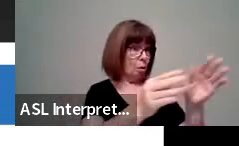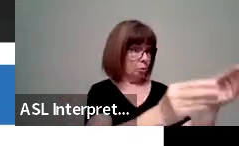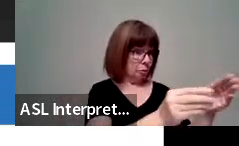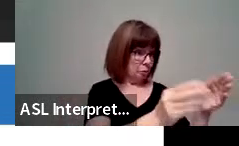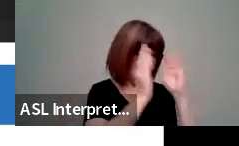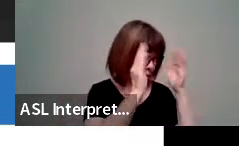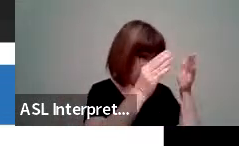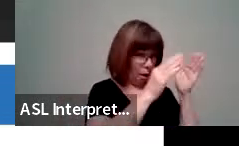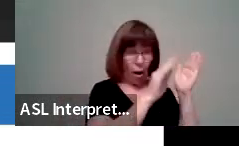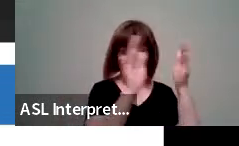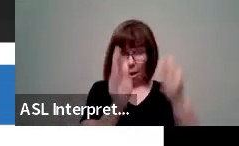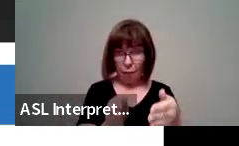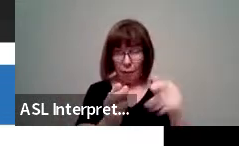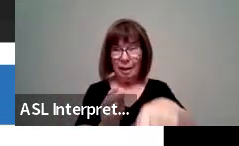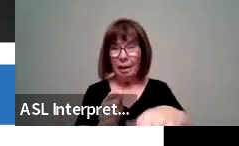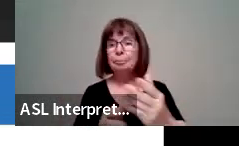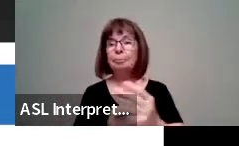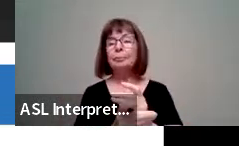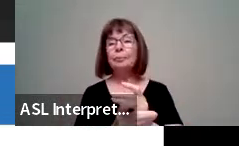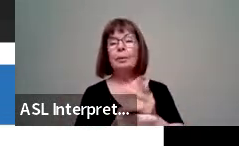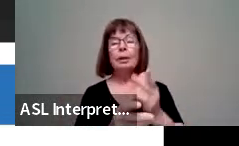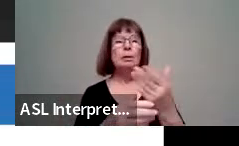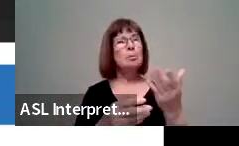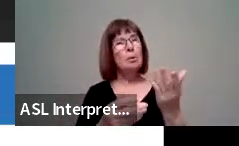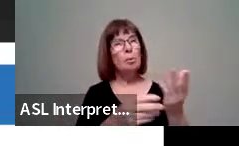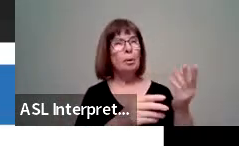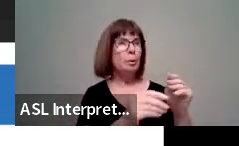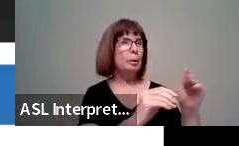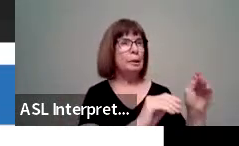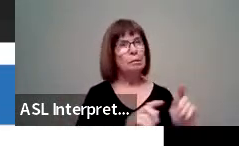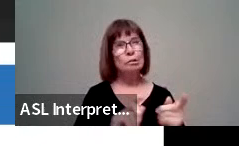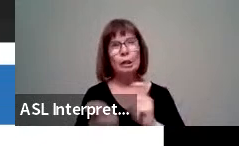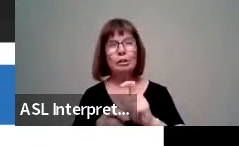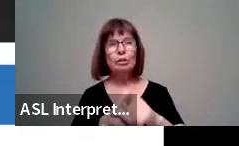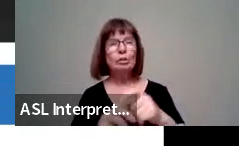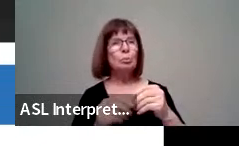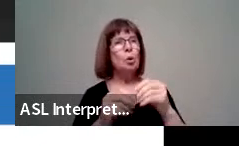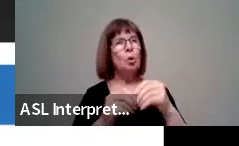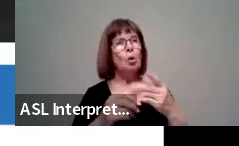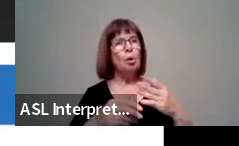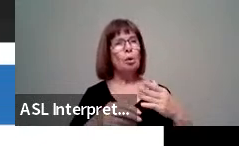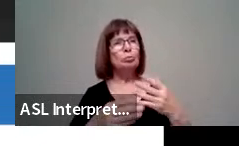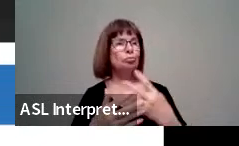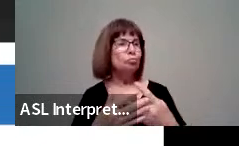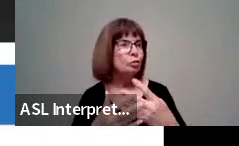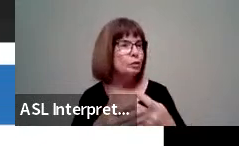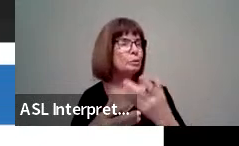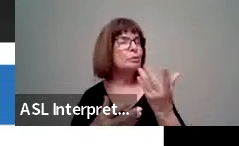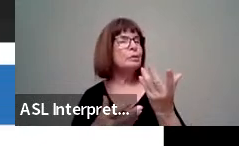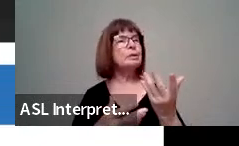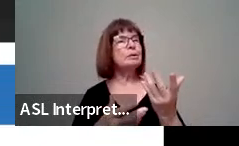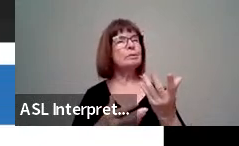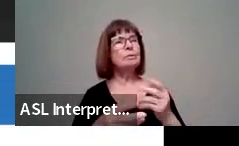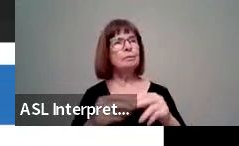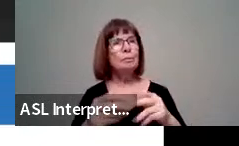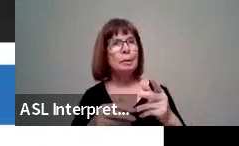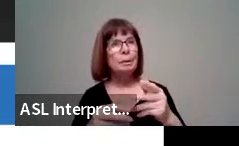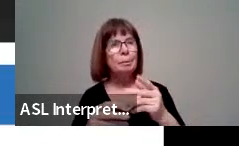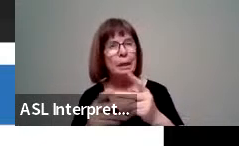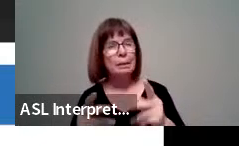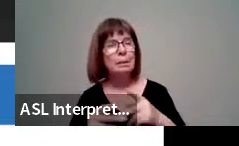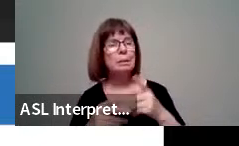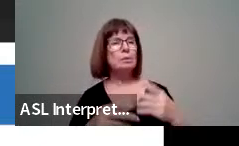some of the other settings, like youth congregate settings, correctional facilities, healthcare facilities, things like